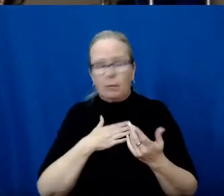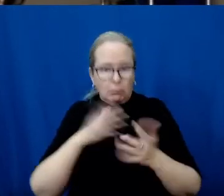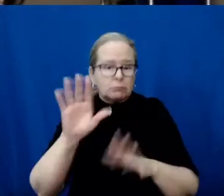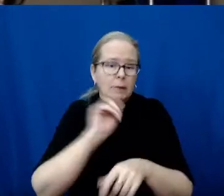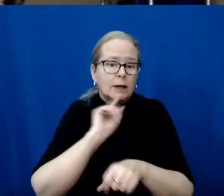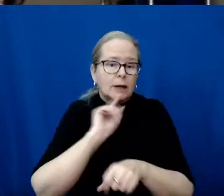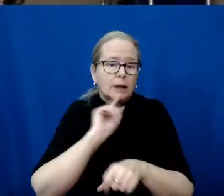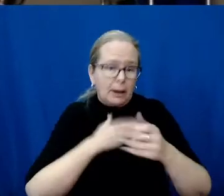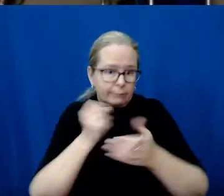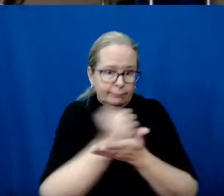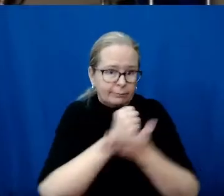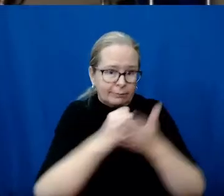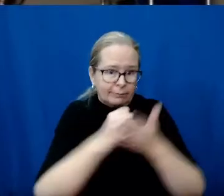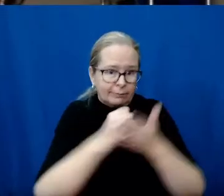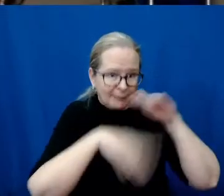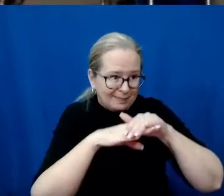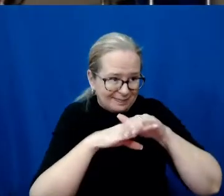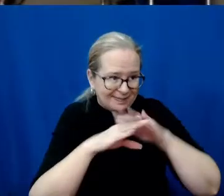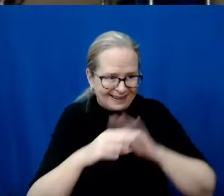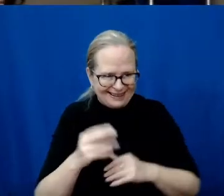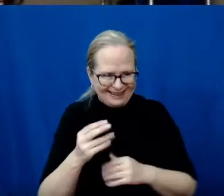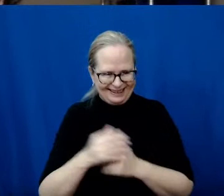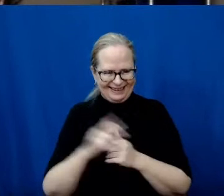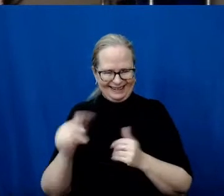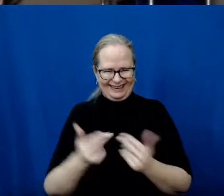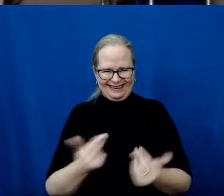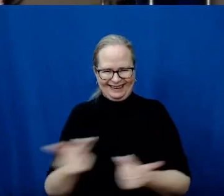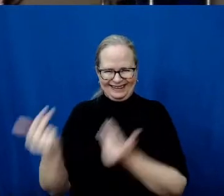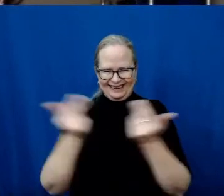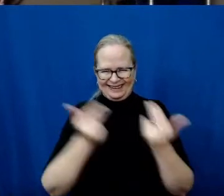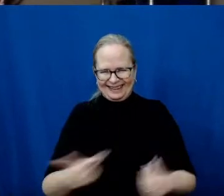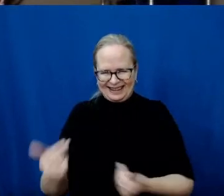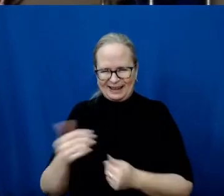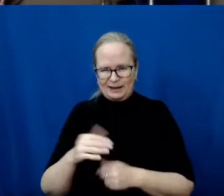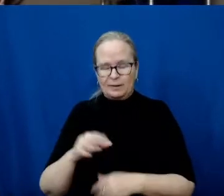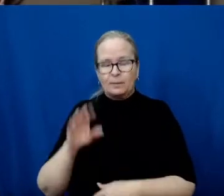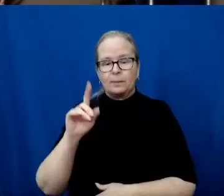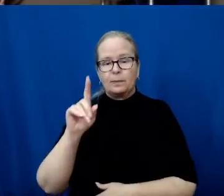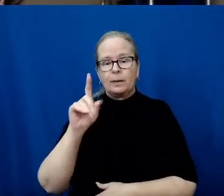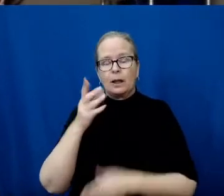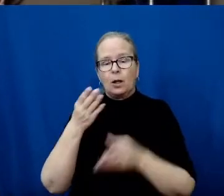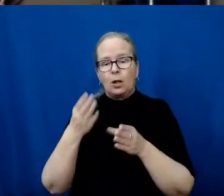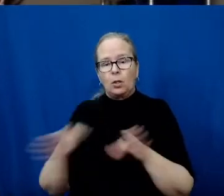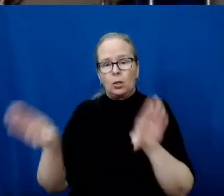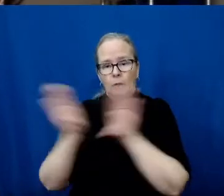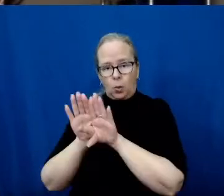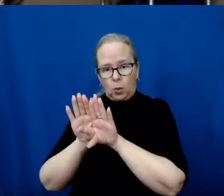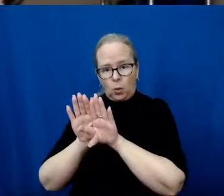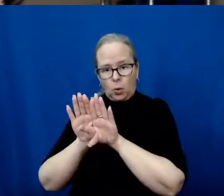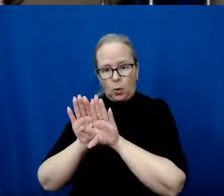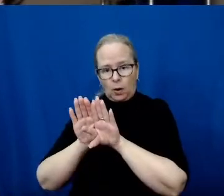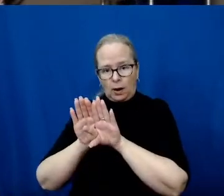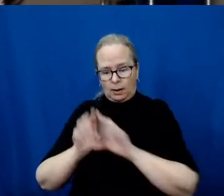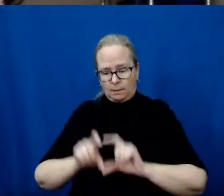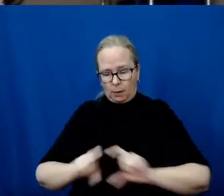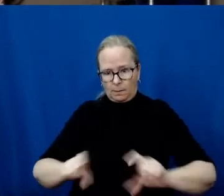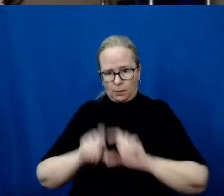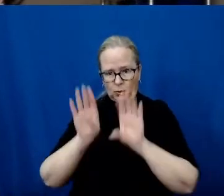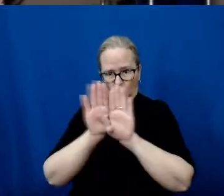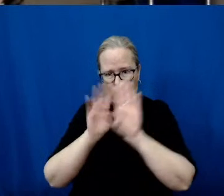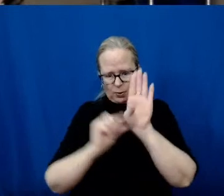Closing my door, blocking the bottom of it, closing off those registers,